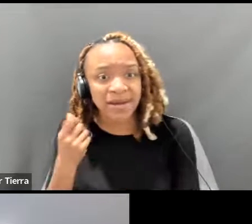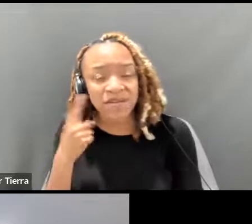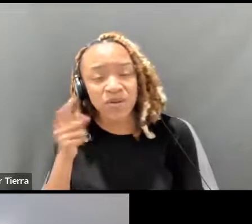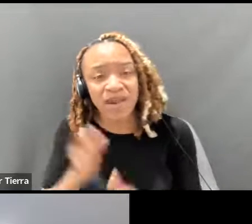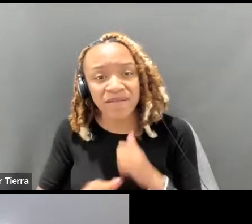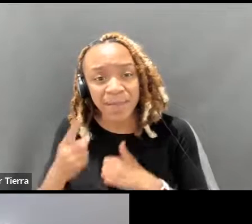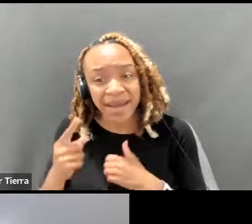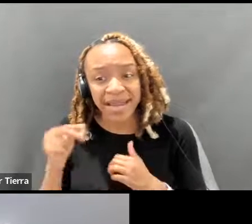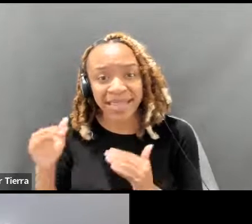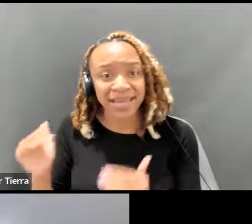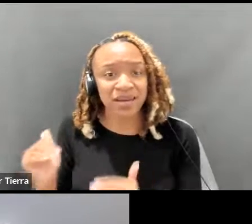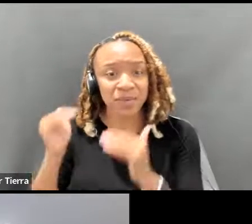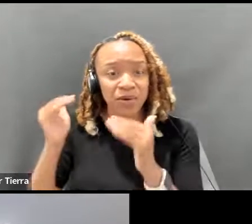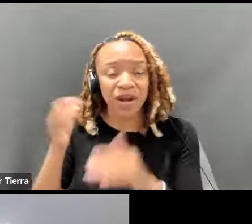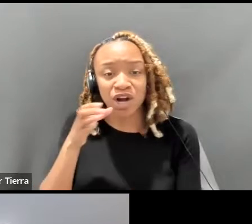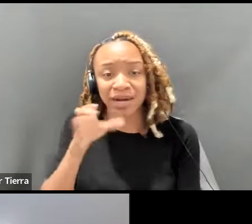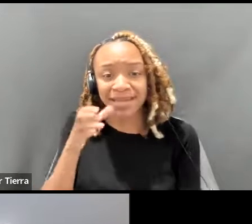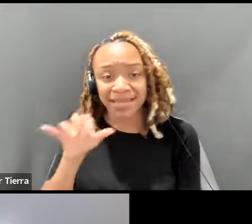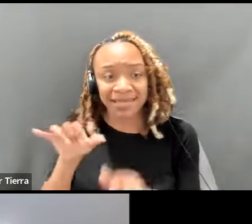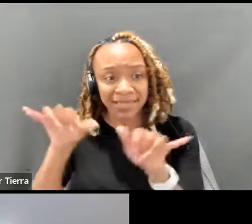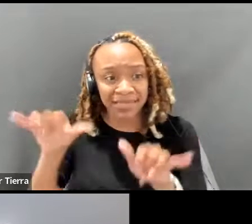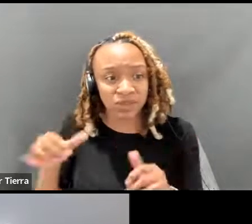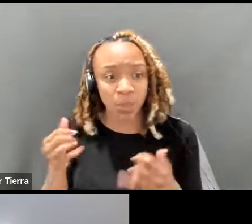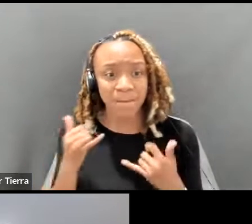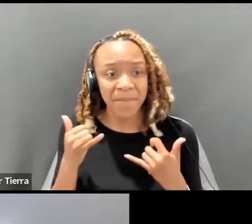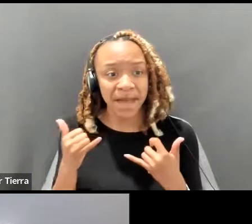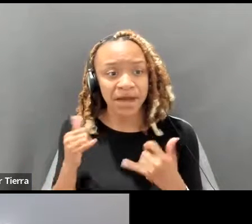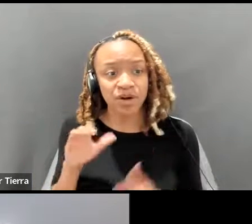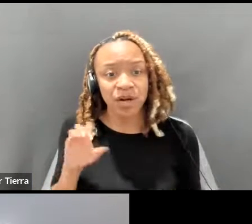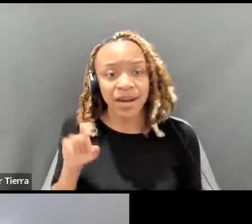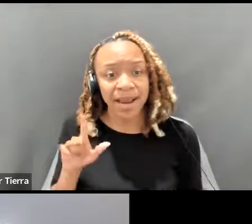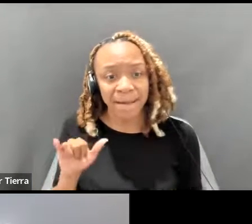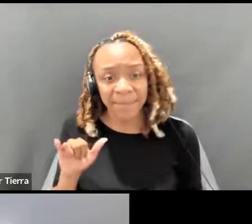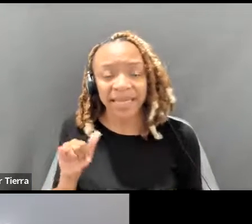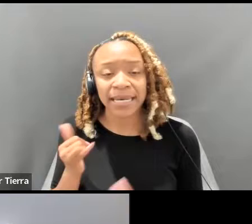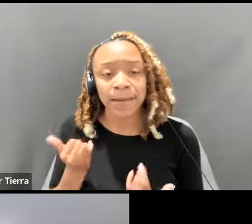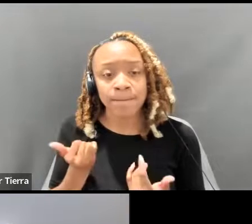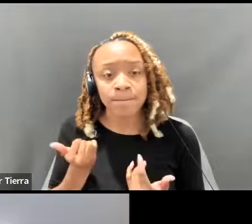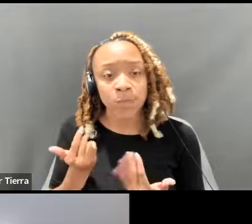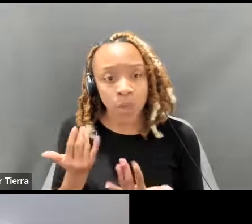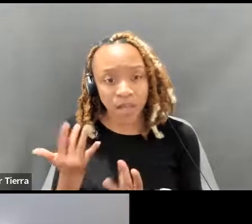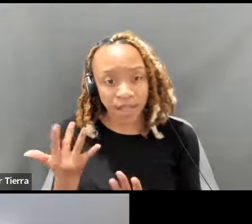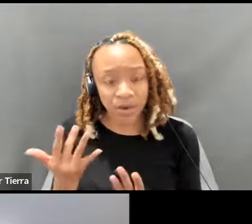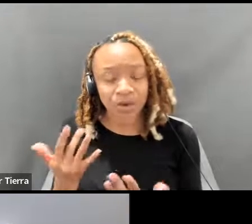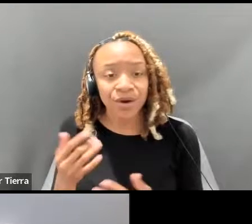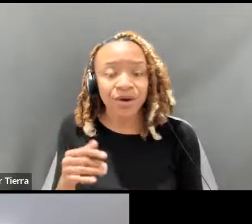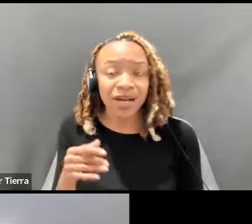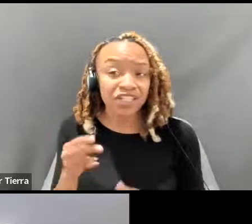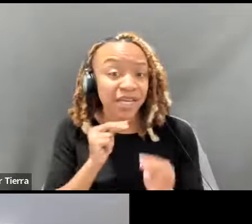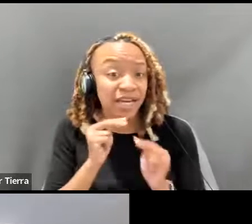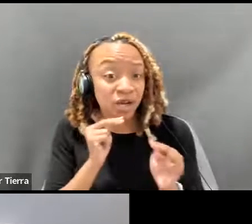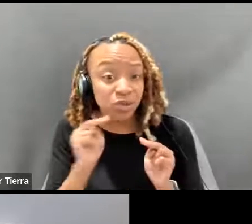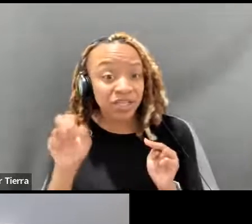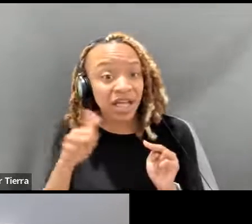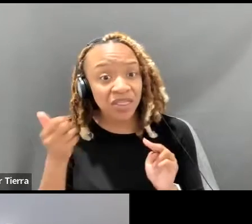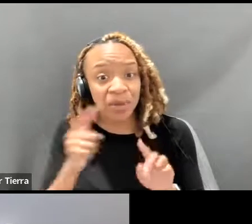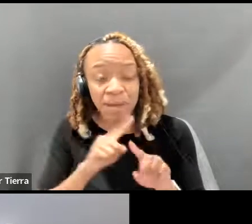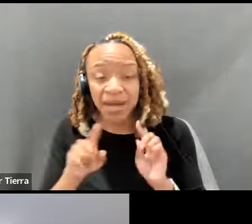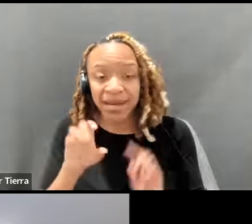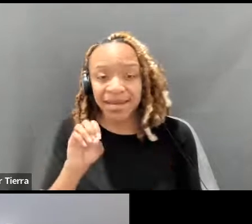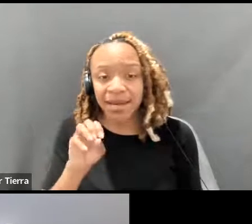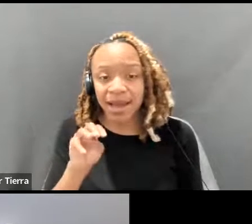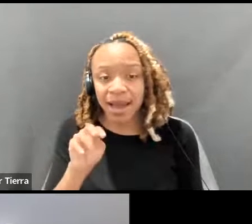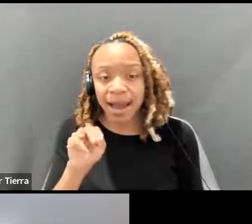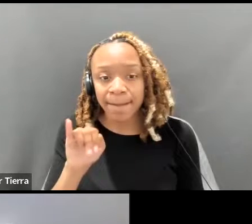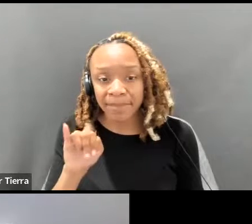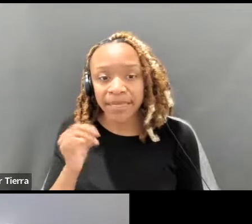heating system to a modern combi boiler, something more efficient, and maybe she can negotiate something else. But like even just getting a combi boiler upgrade